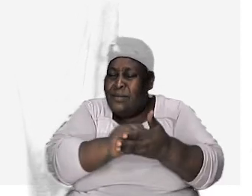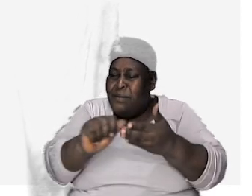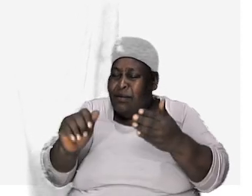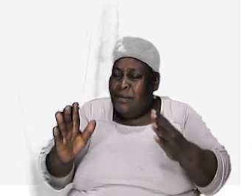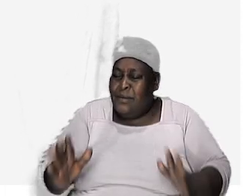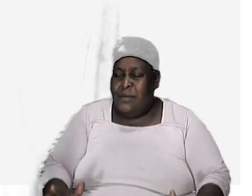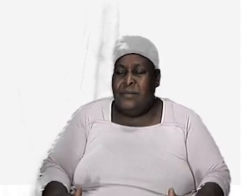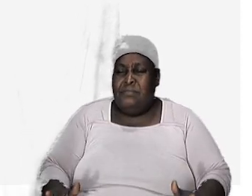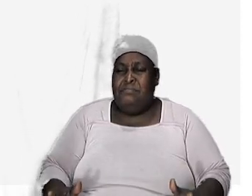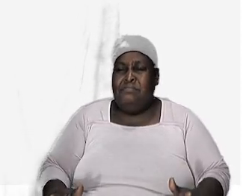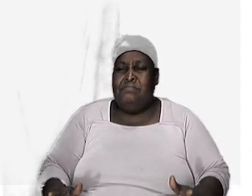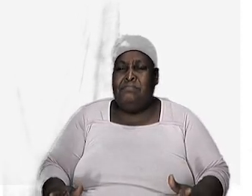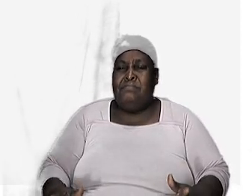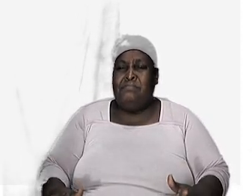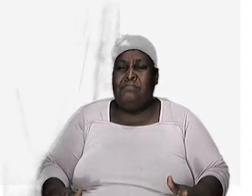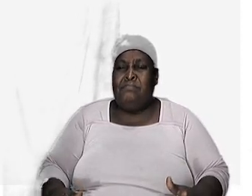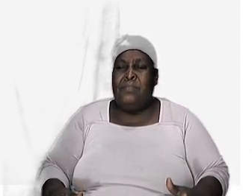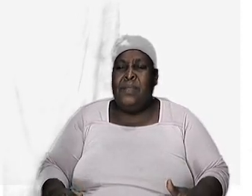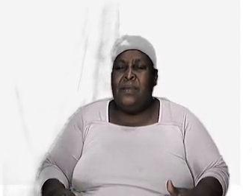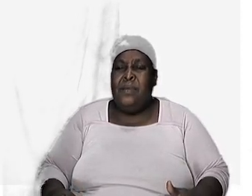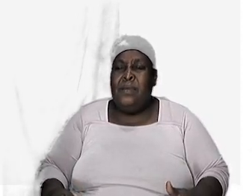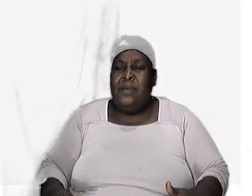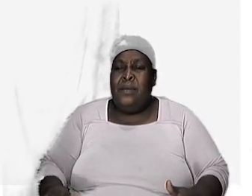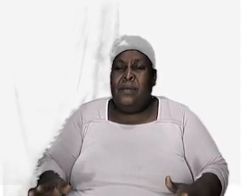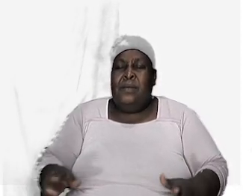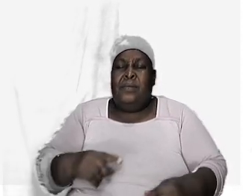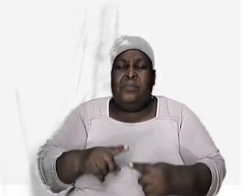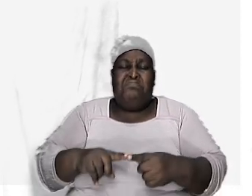Him. Oh God, that we might get there.